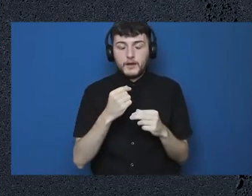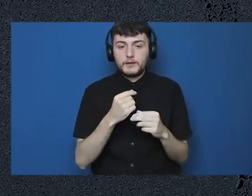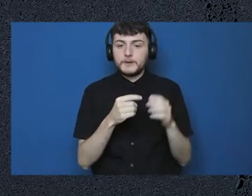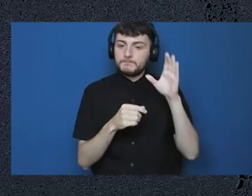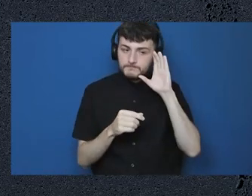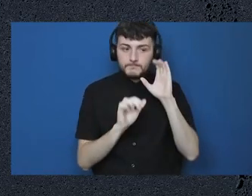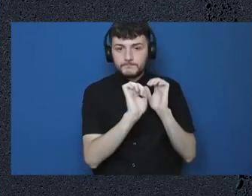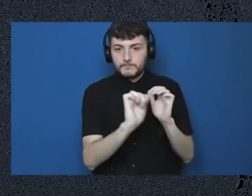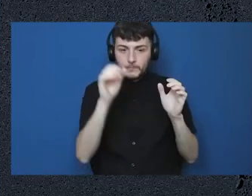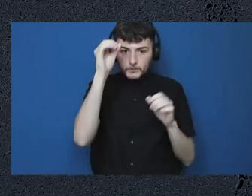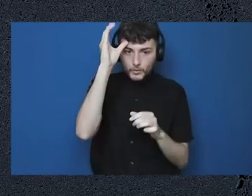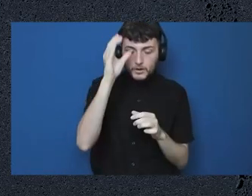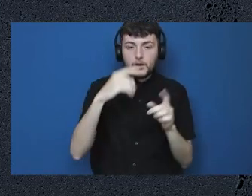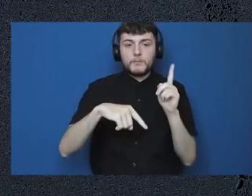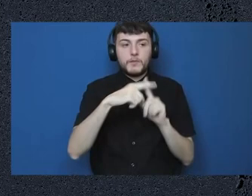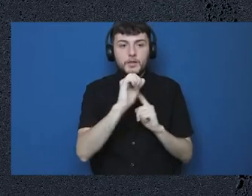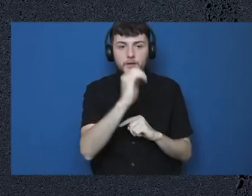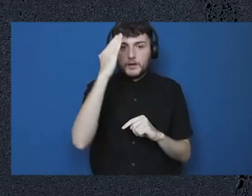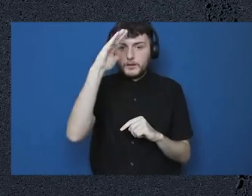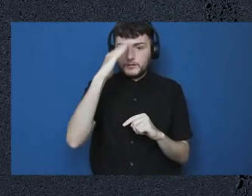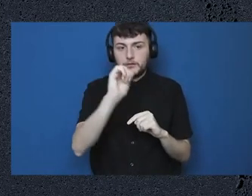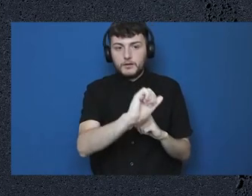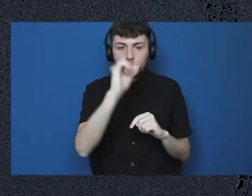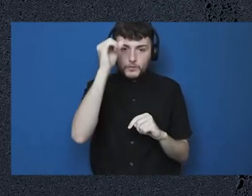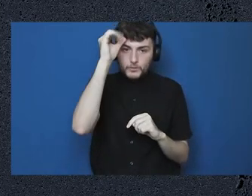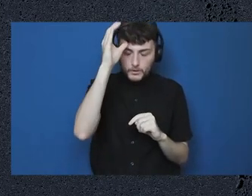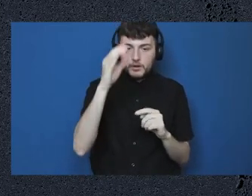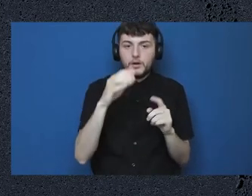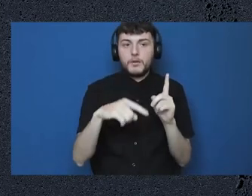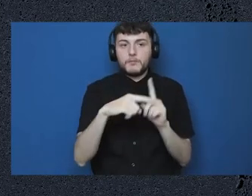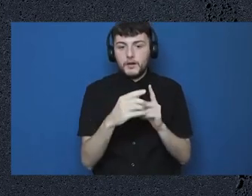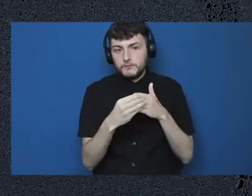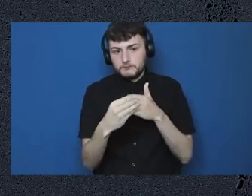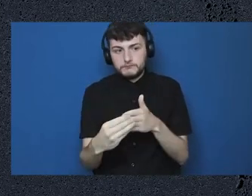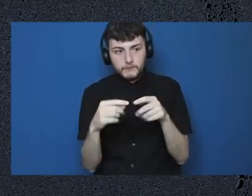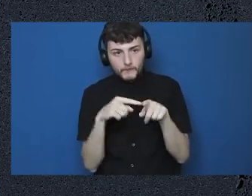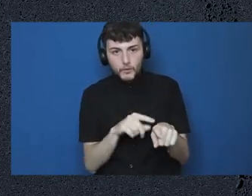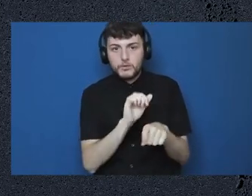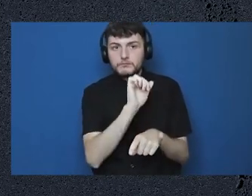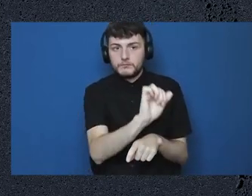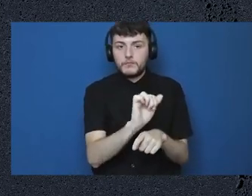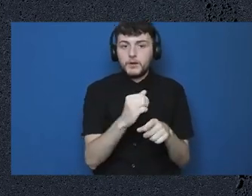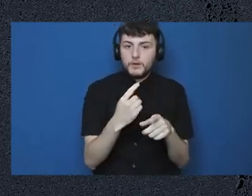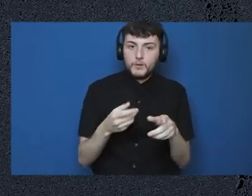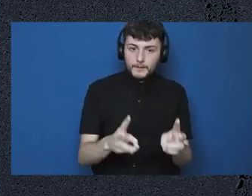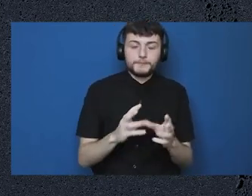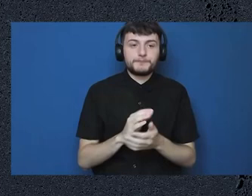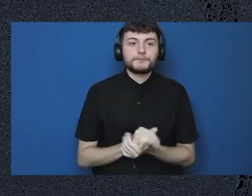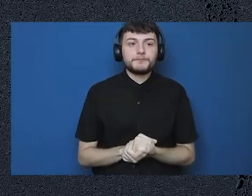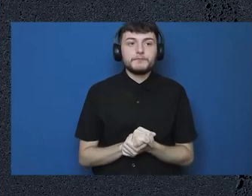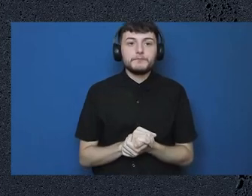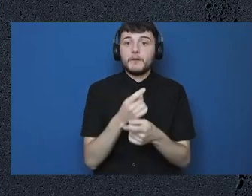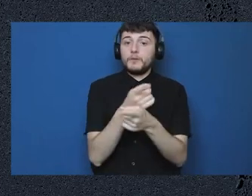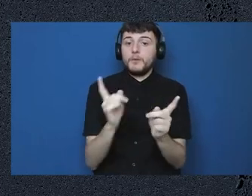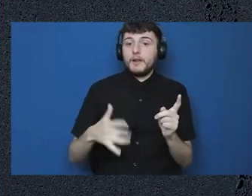to the knowledge of elders and emerging leaders from all time. And if you are joining us on the live stream, a very special welcome